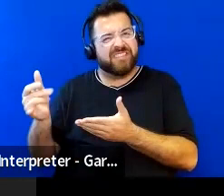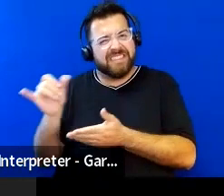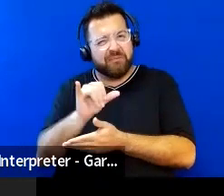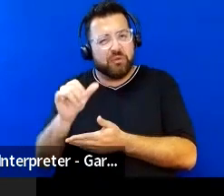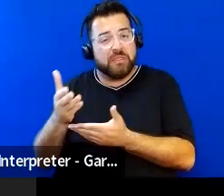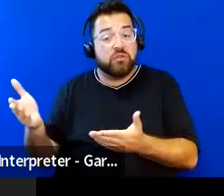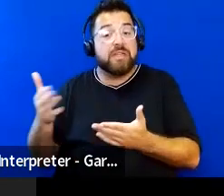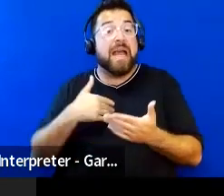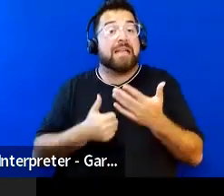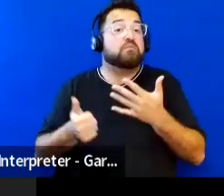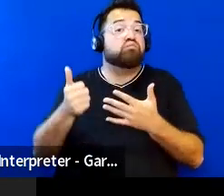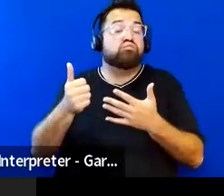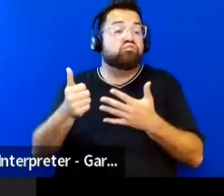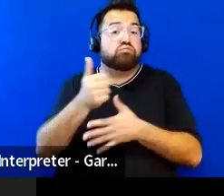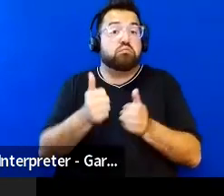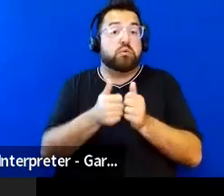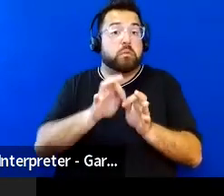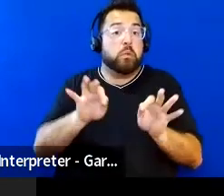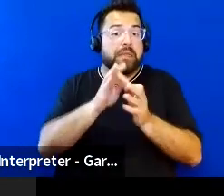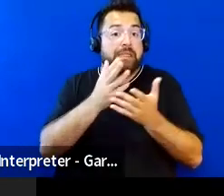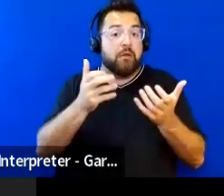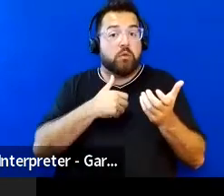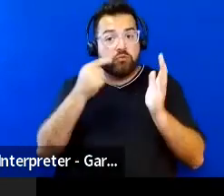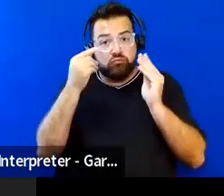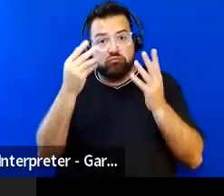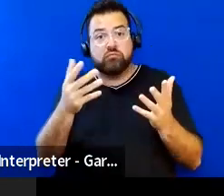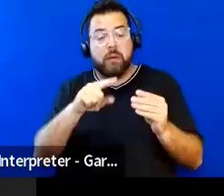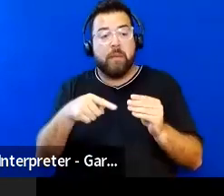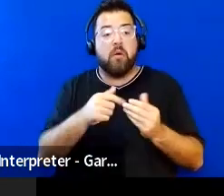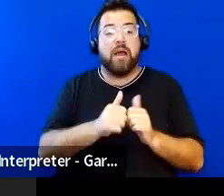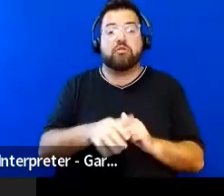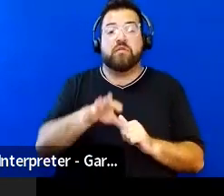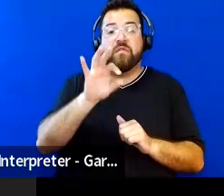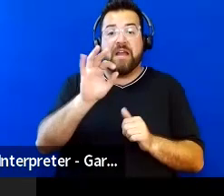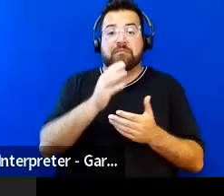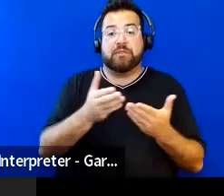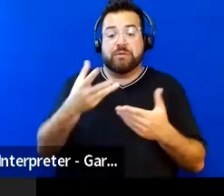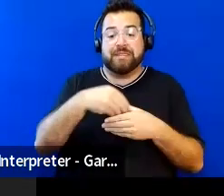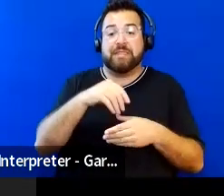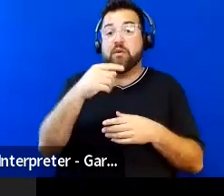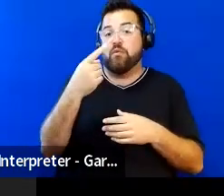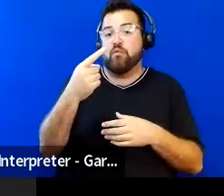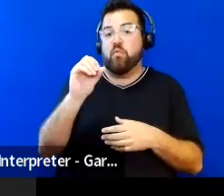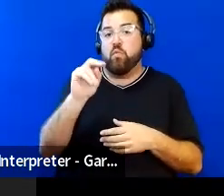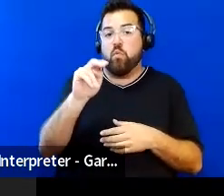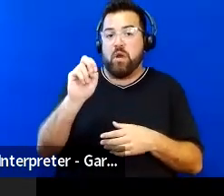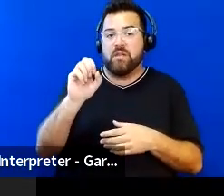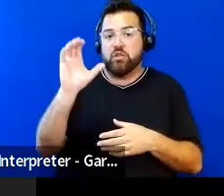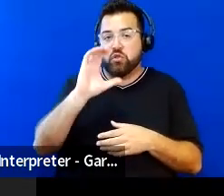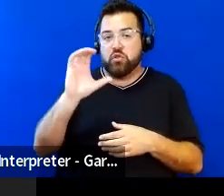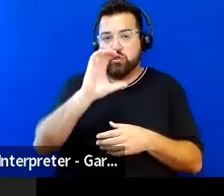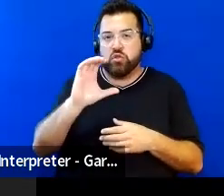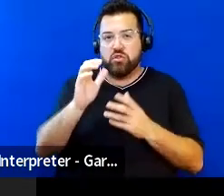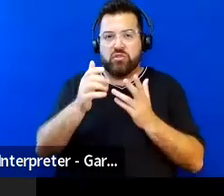the primary thing that I'm going to point out is finding materials in our OneSearch catalog, which we all have on our respective library